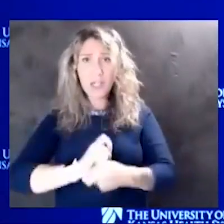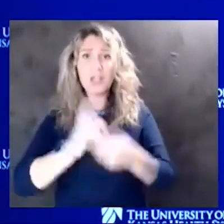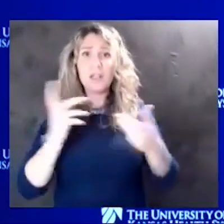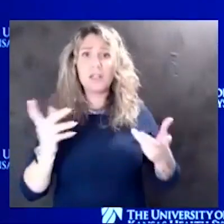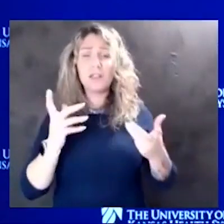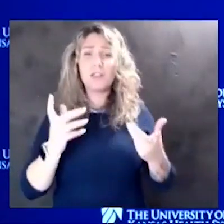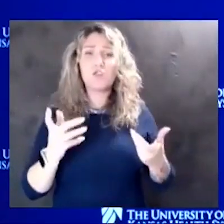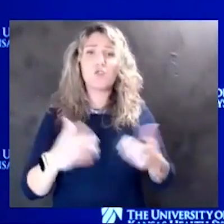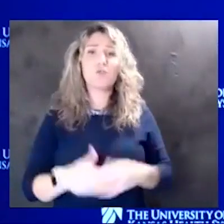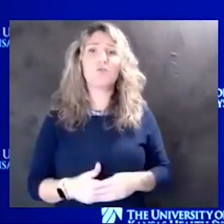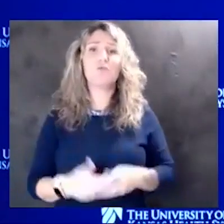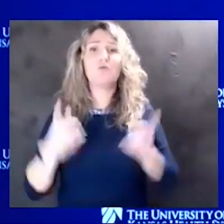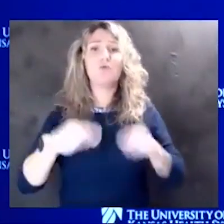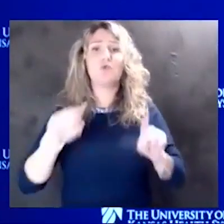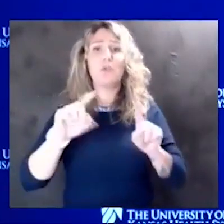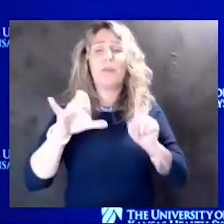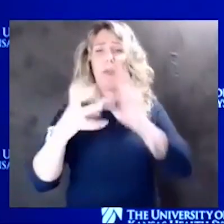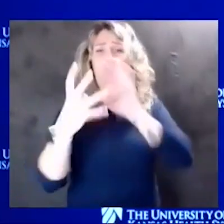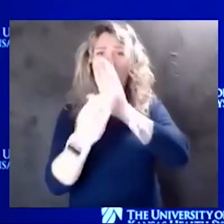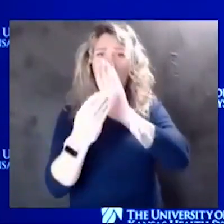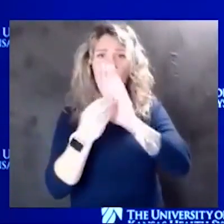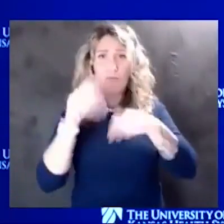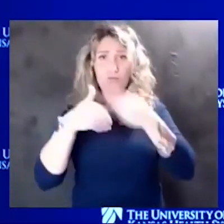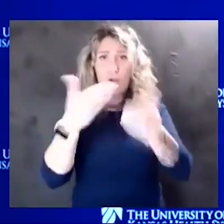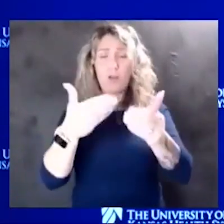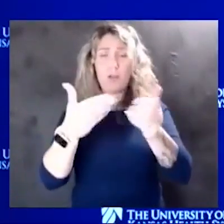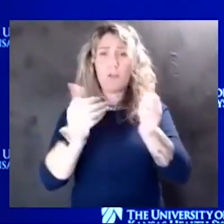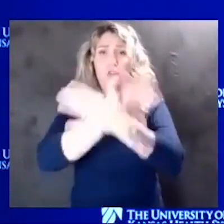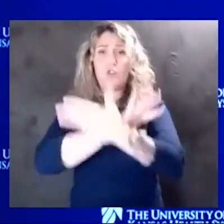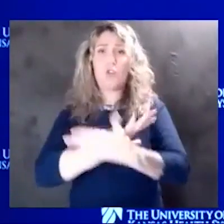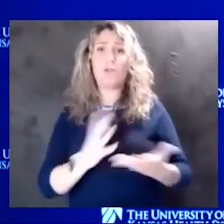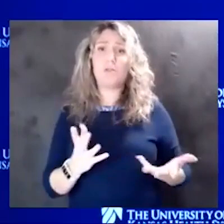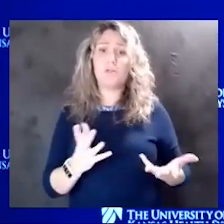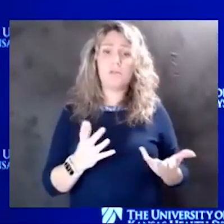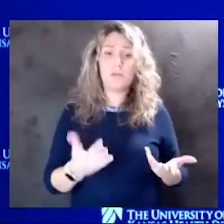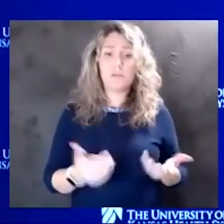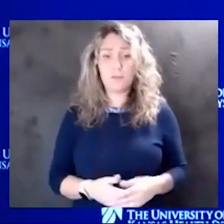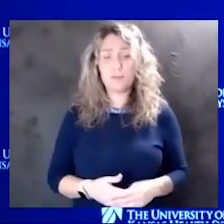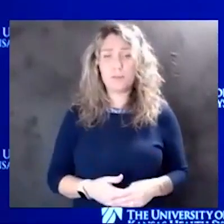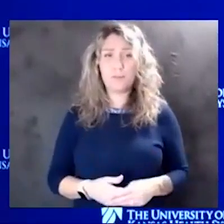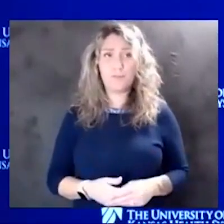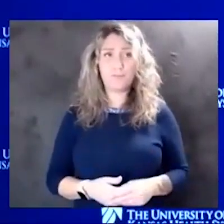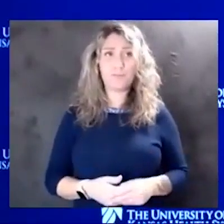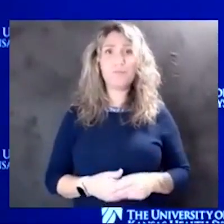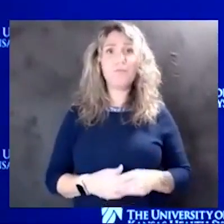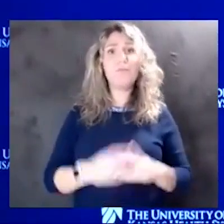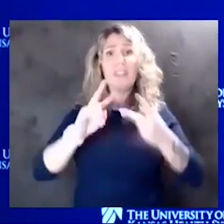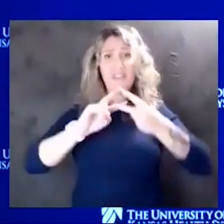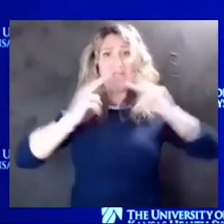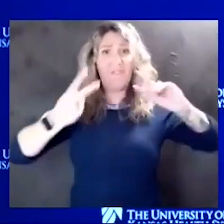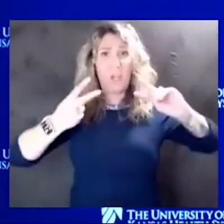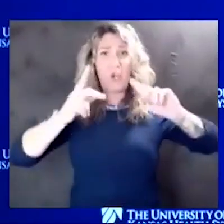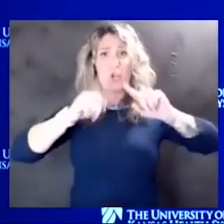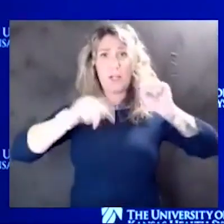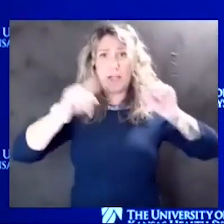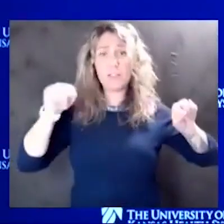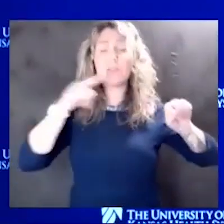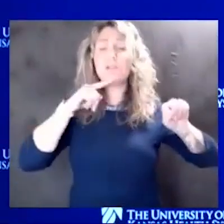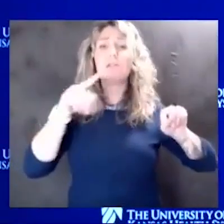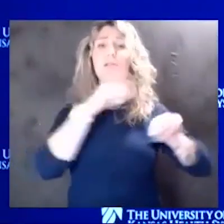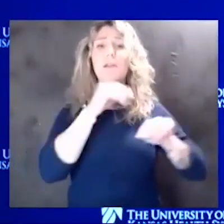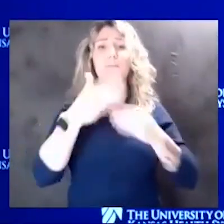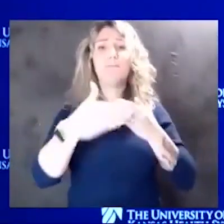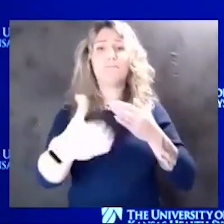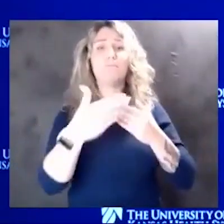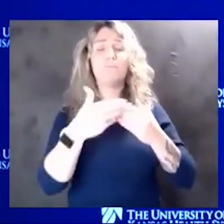during that replication process to cause to cause these variants. So I think, yeah, moving forward, we will probably find more.